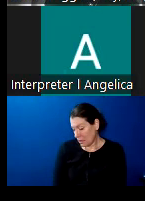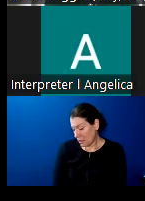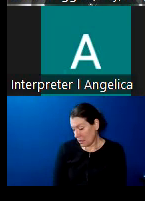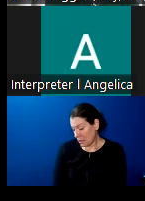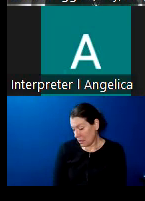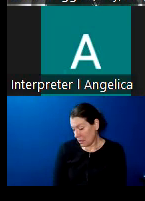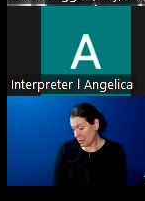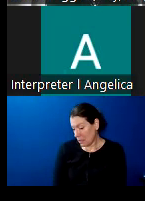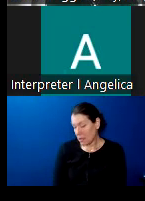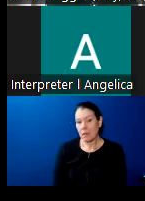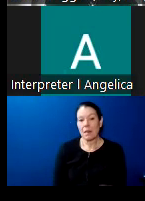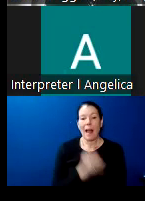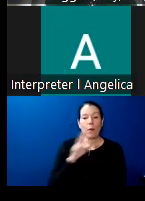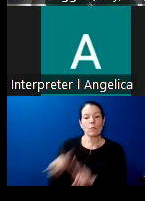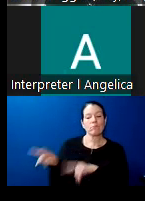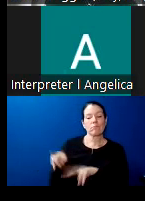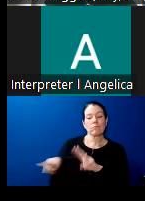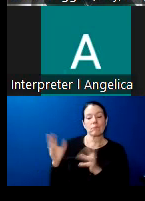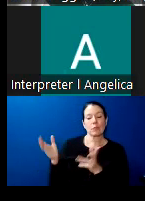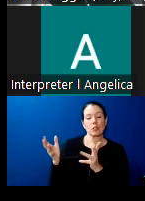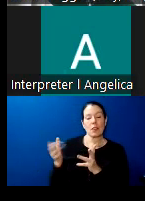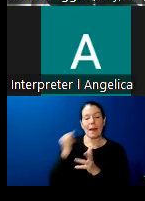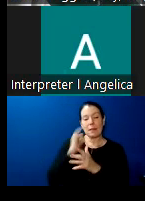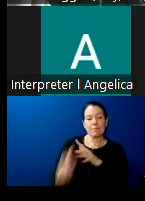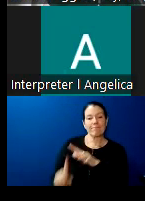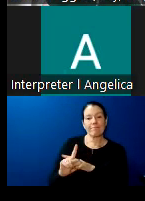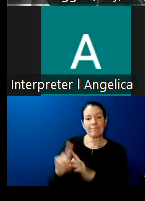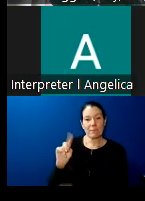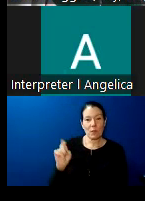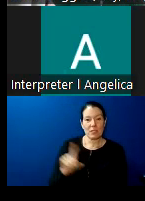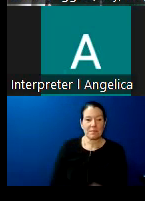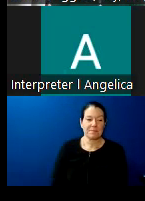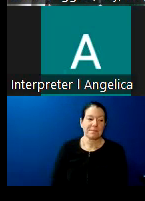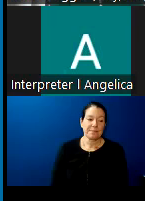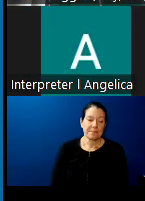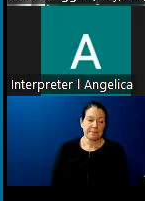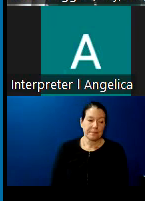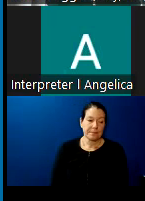All right, well, I will keep an eye on the chat just in case anything comes up.